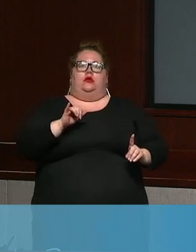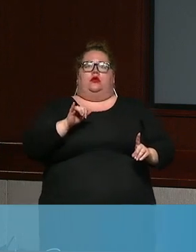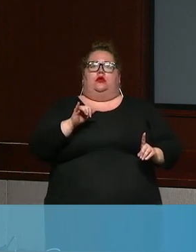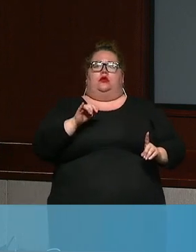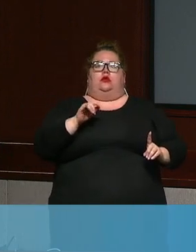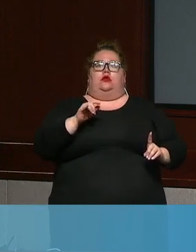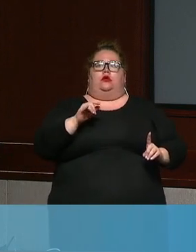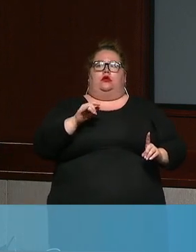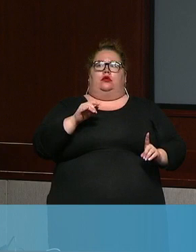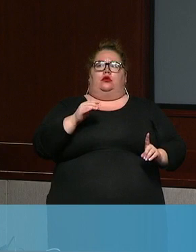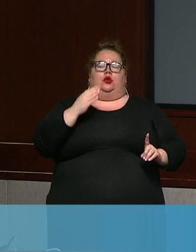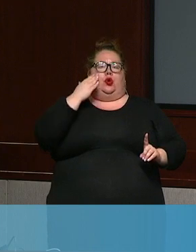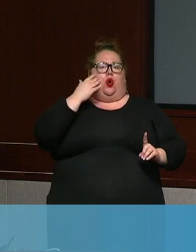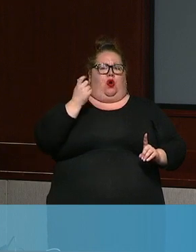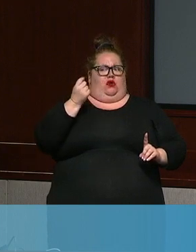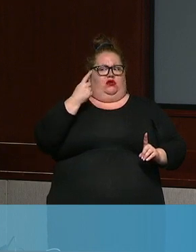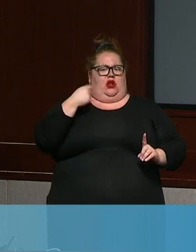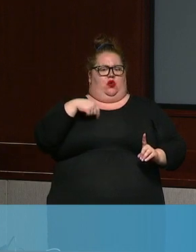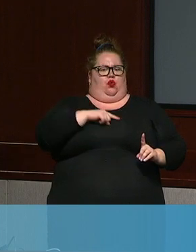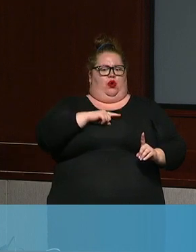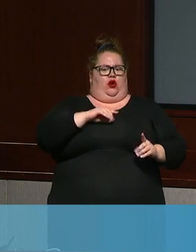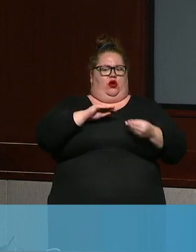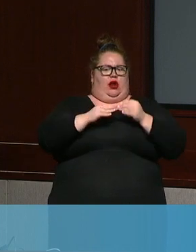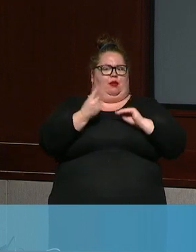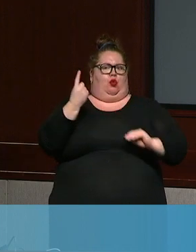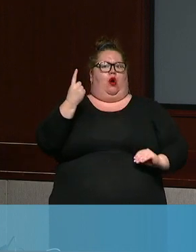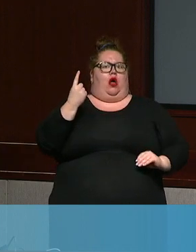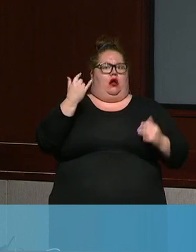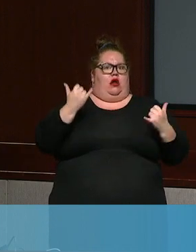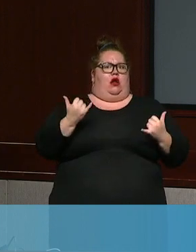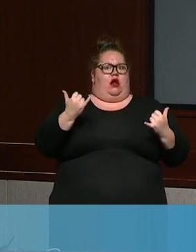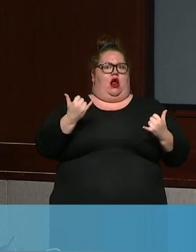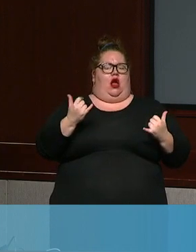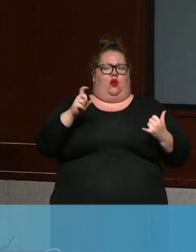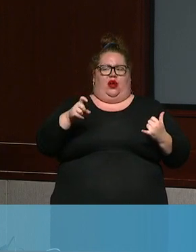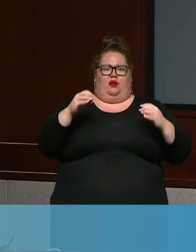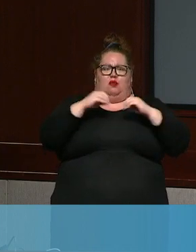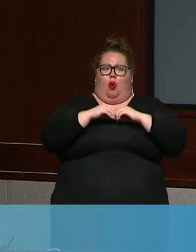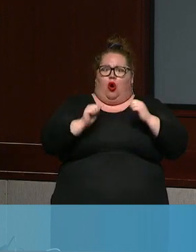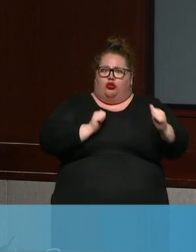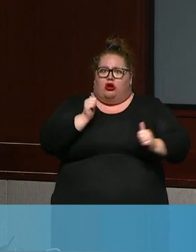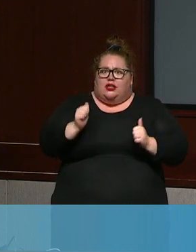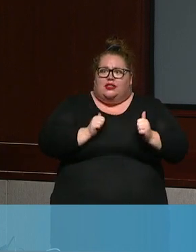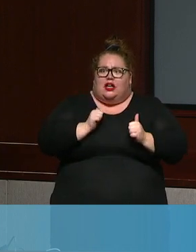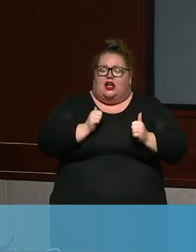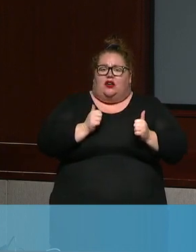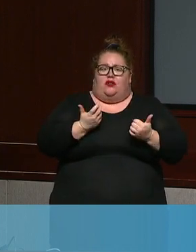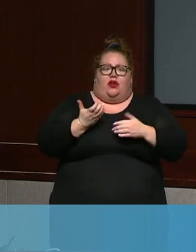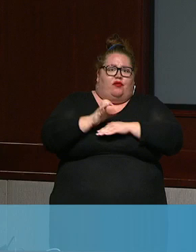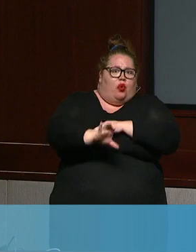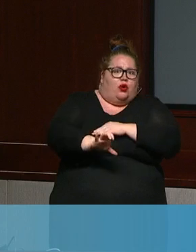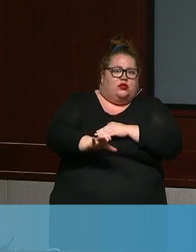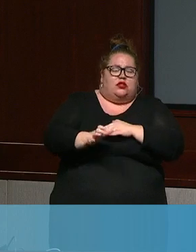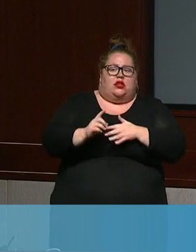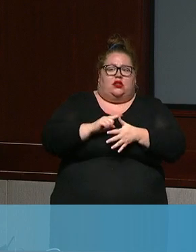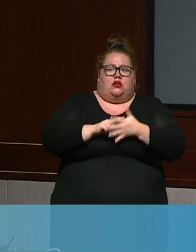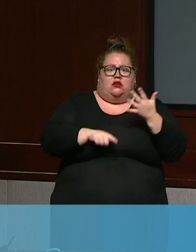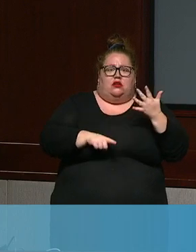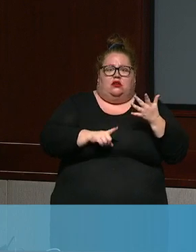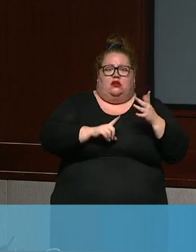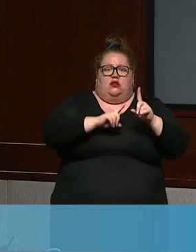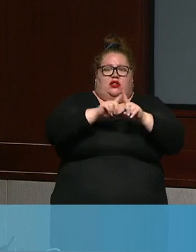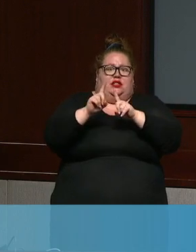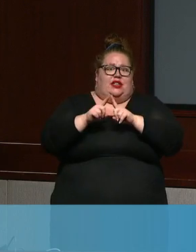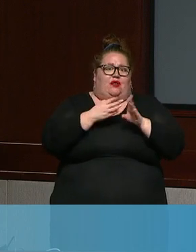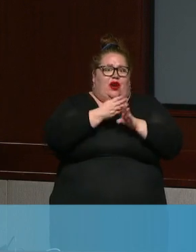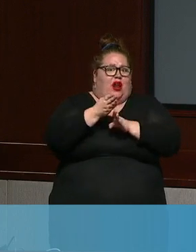one now. Do we need to be the mask police, or do we need to be more aggressive in terms of enforcement in areas that the state